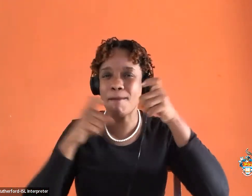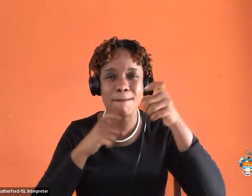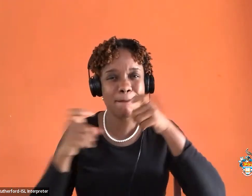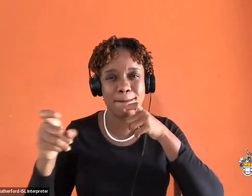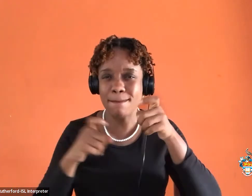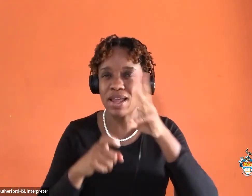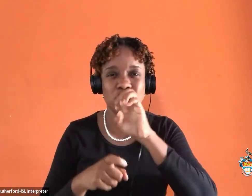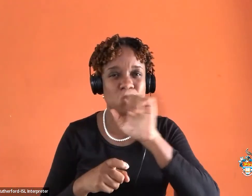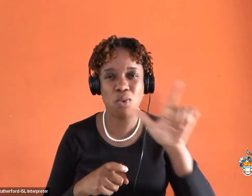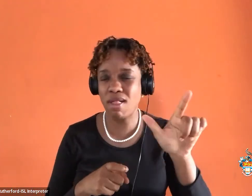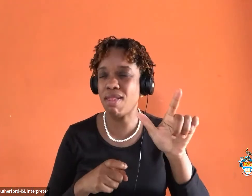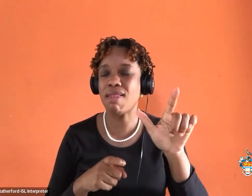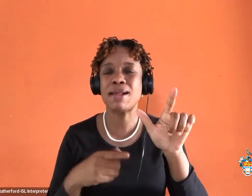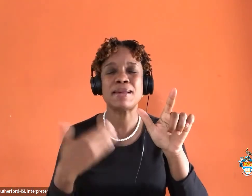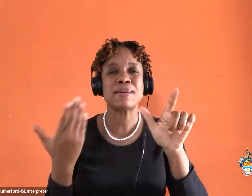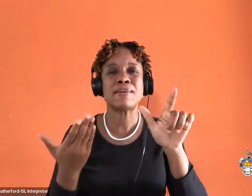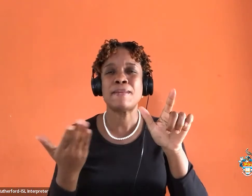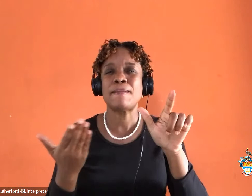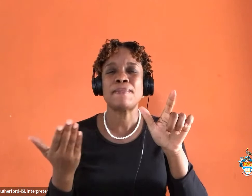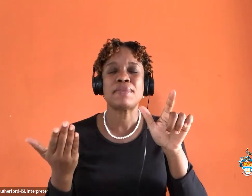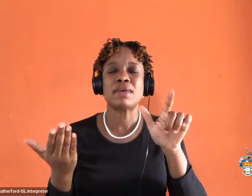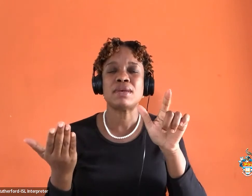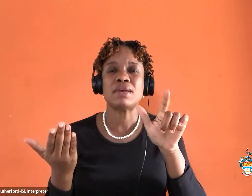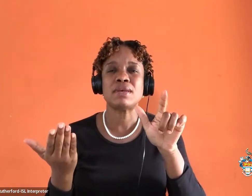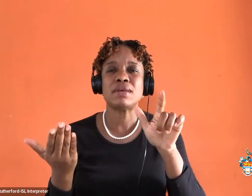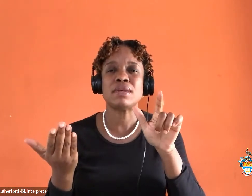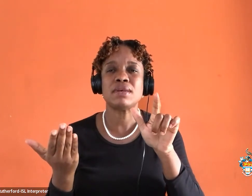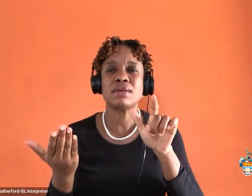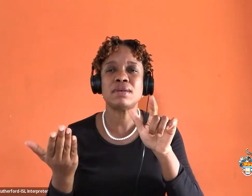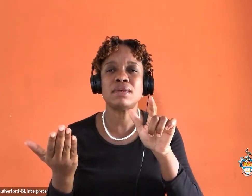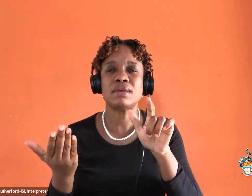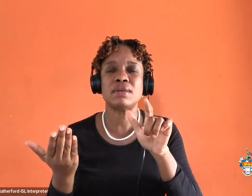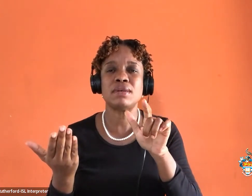for example, and for example, their